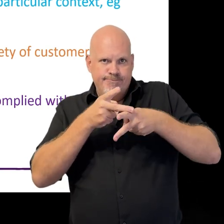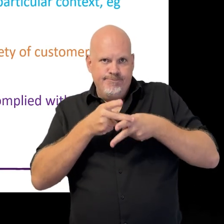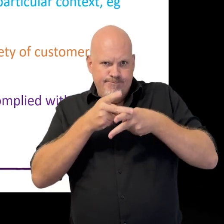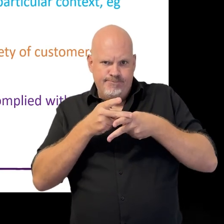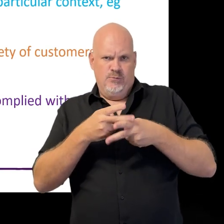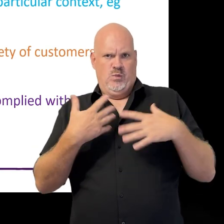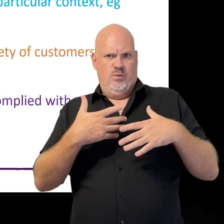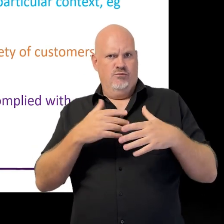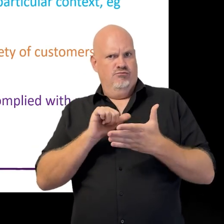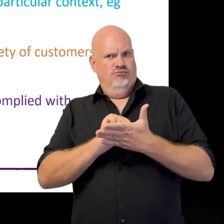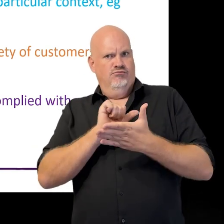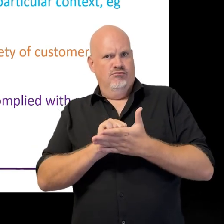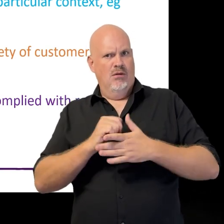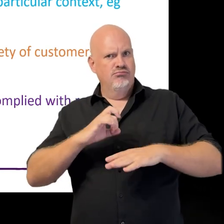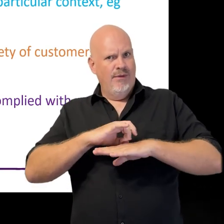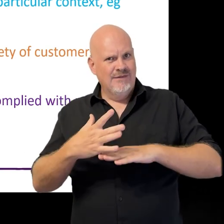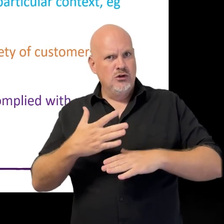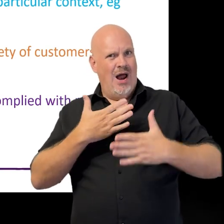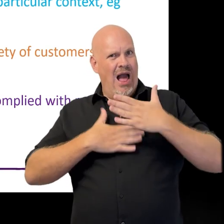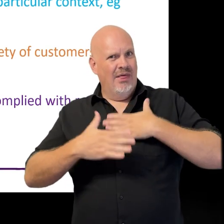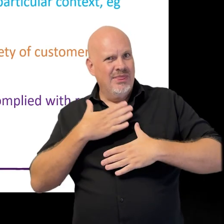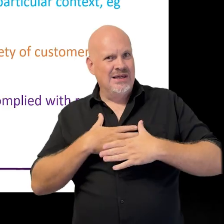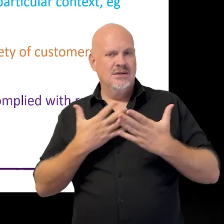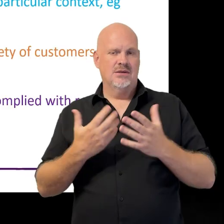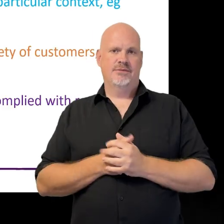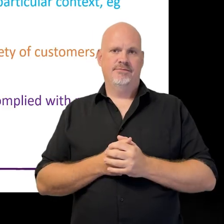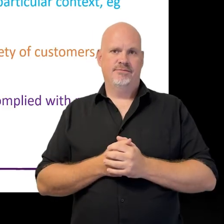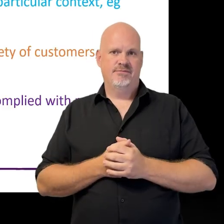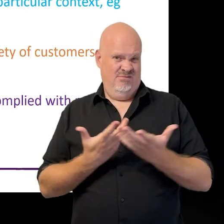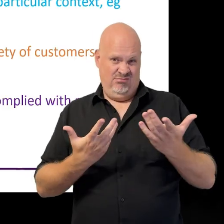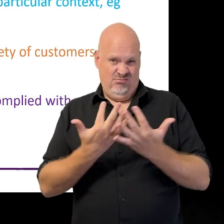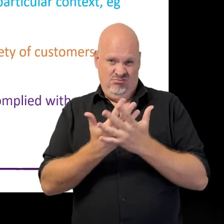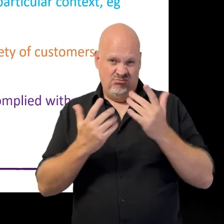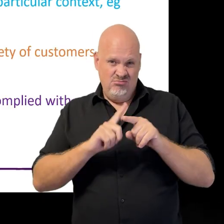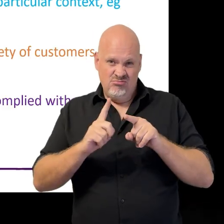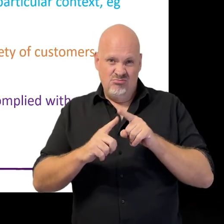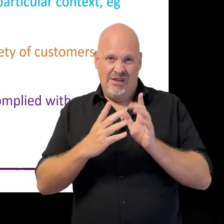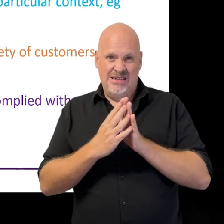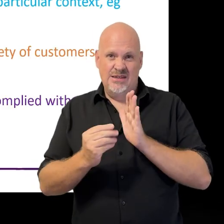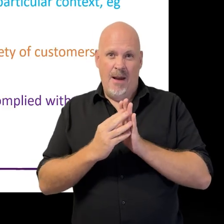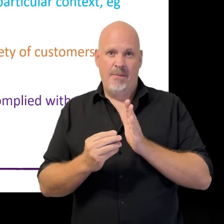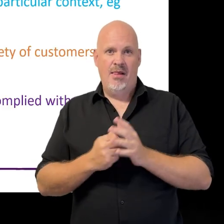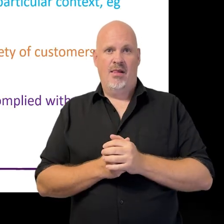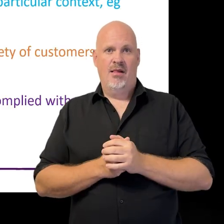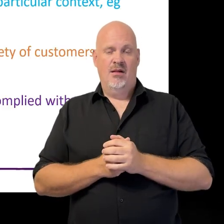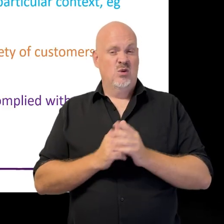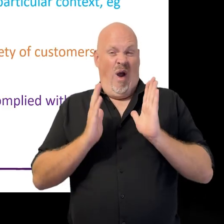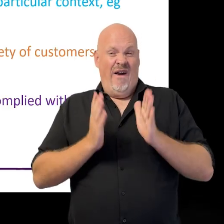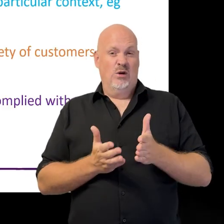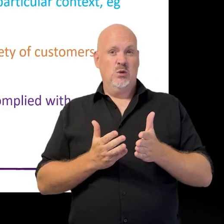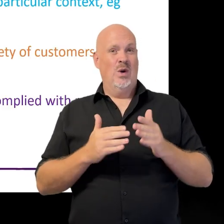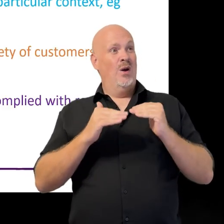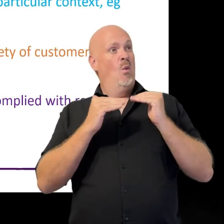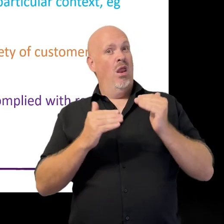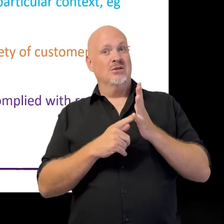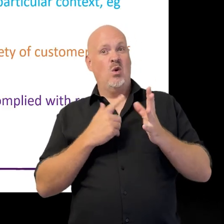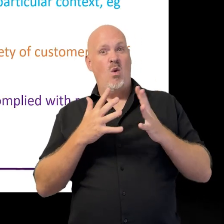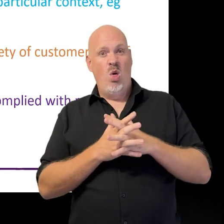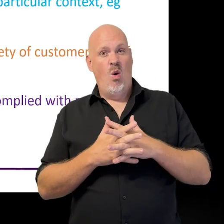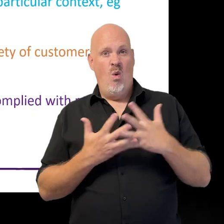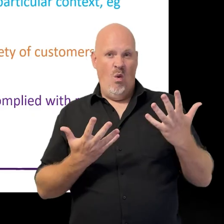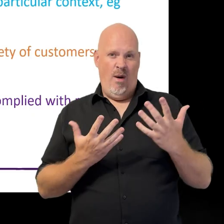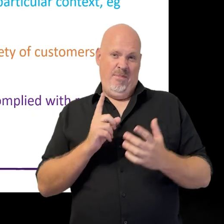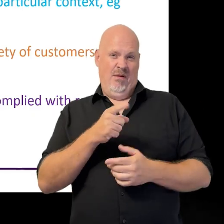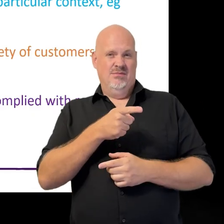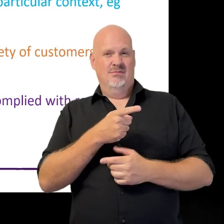It's ethical to ensure the safety of your customers, of your colleagues. So depending on how you explain that, it may